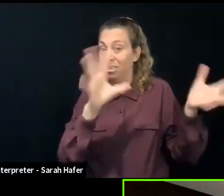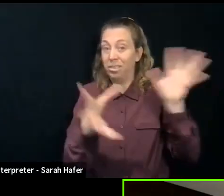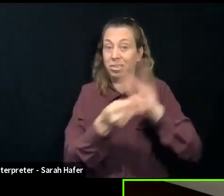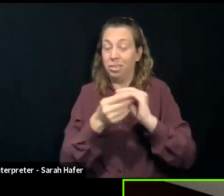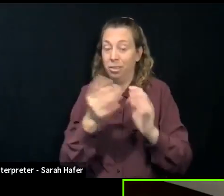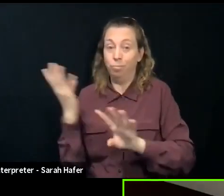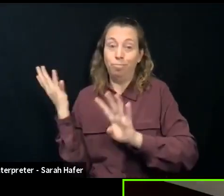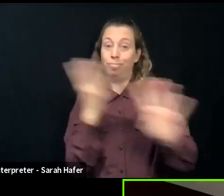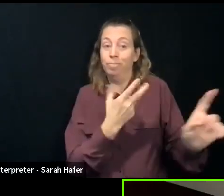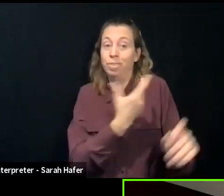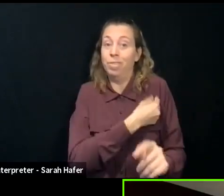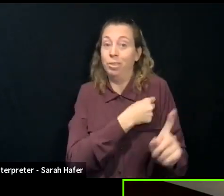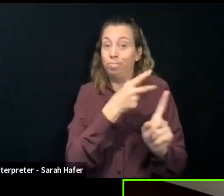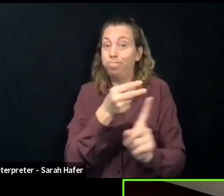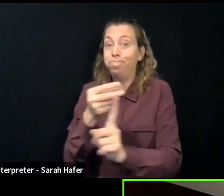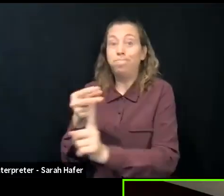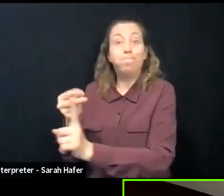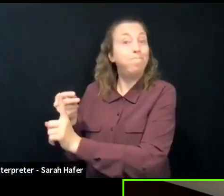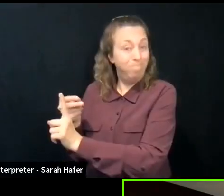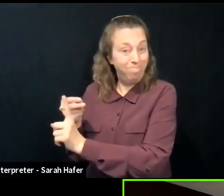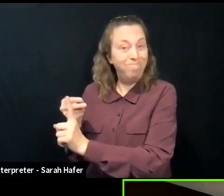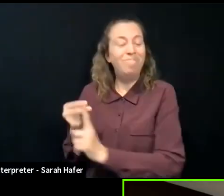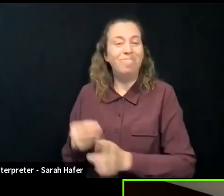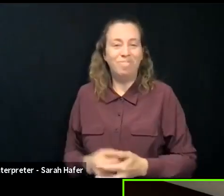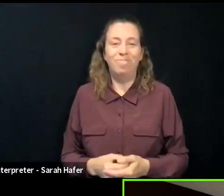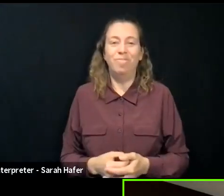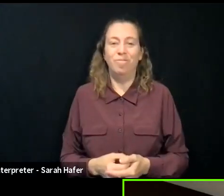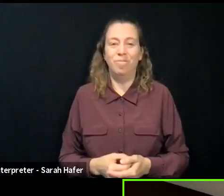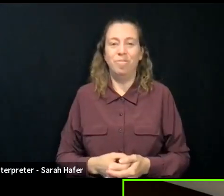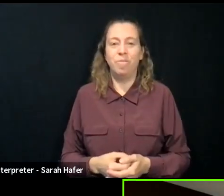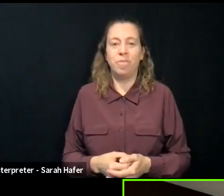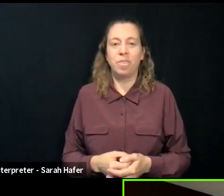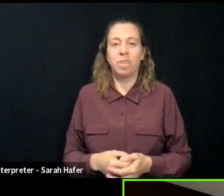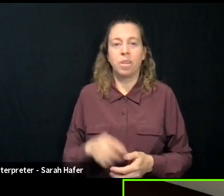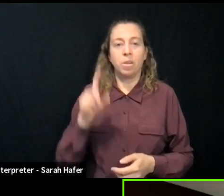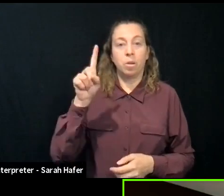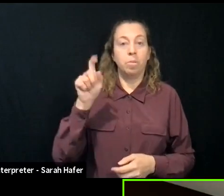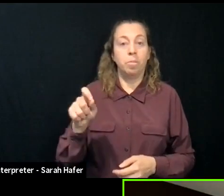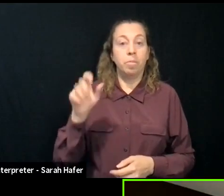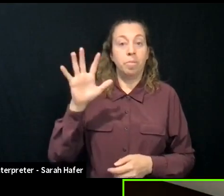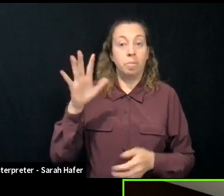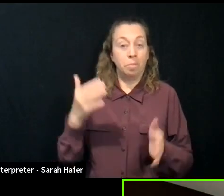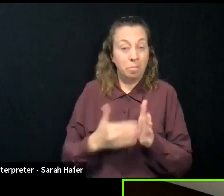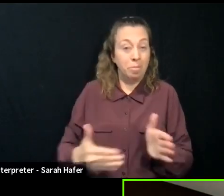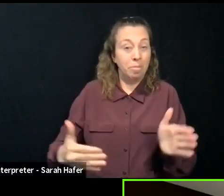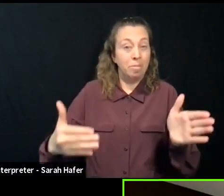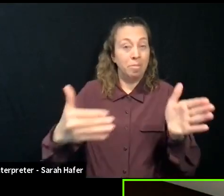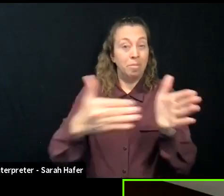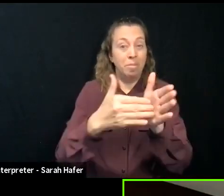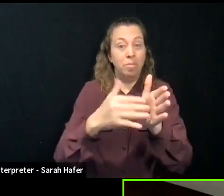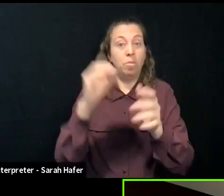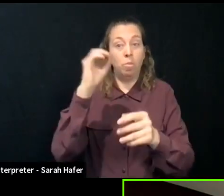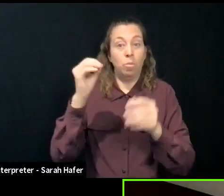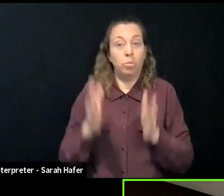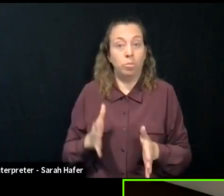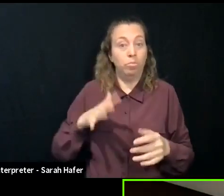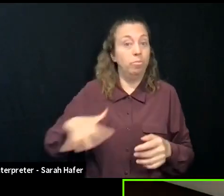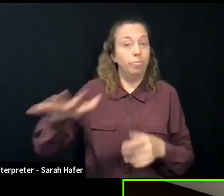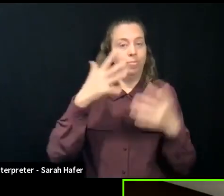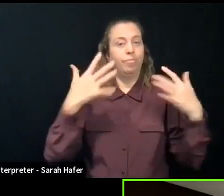More than 1.5 million Oregonians have completed a COVID-19 vaccine series, and we are